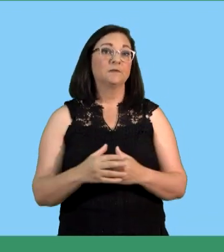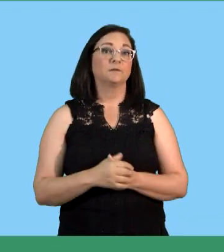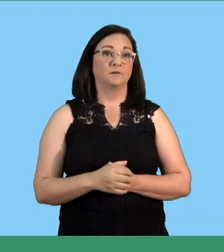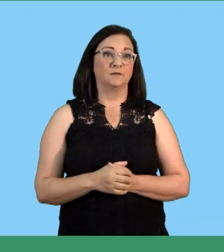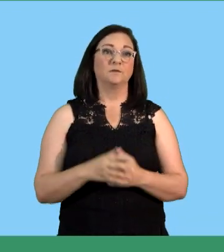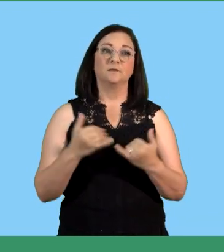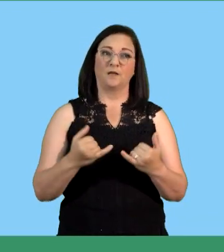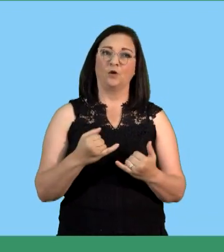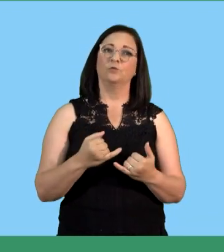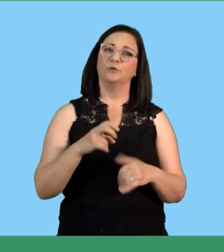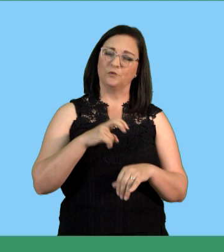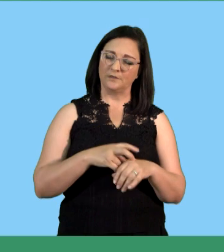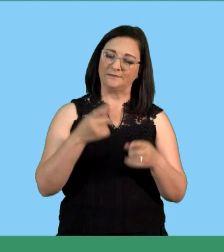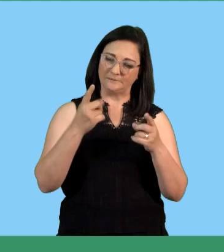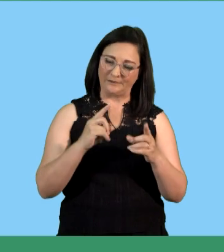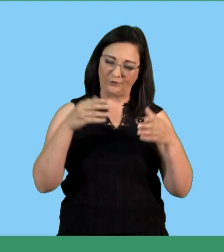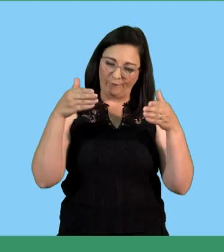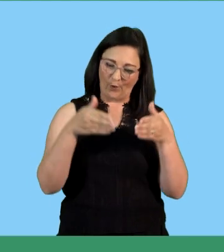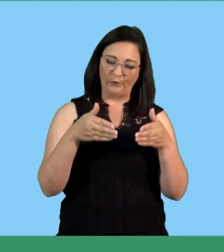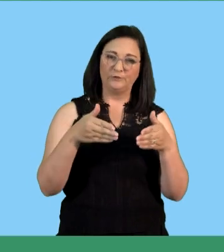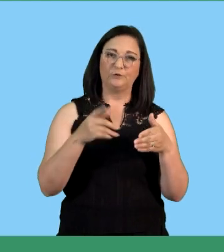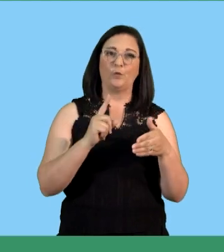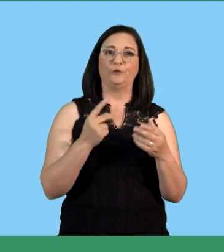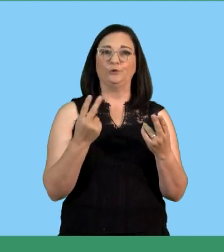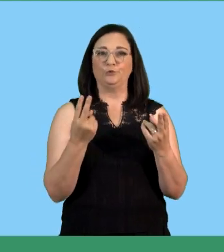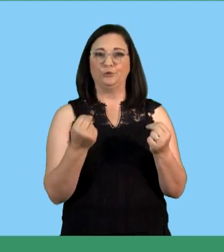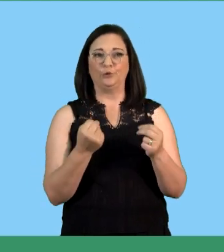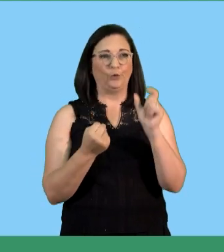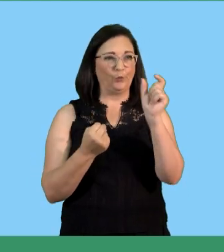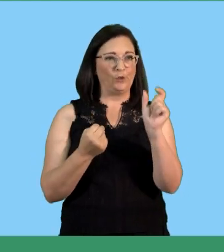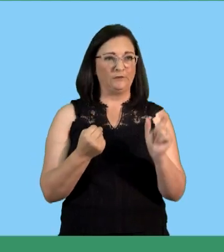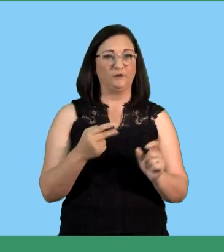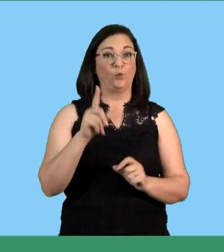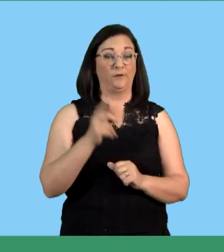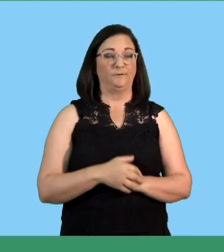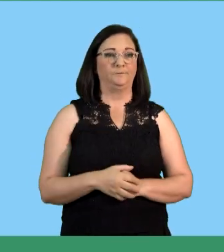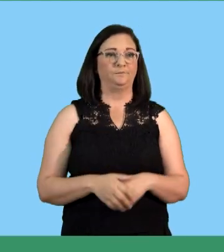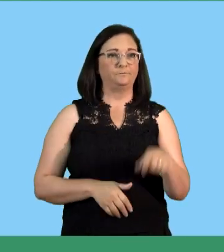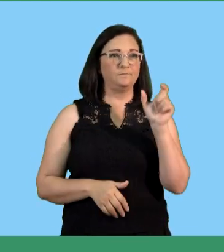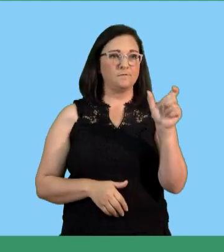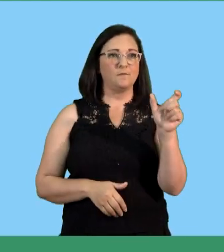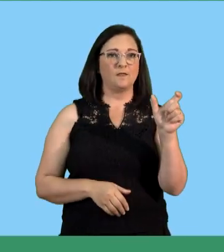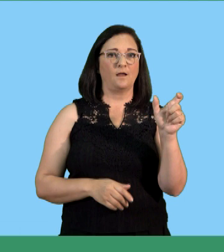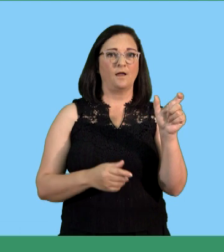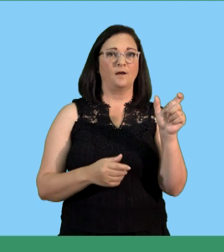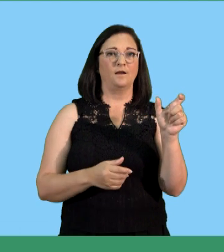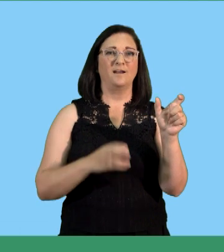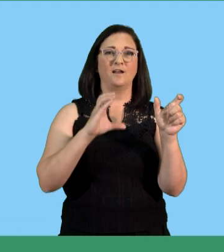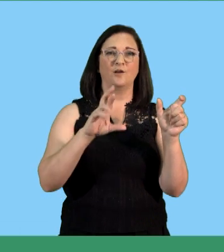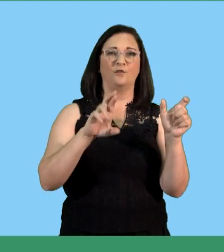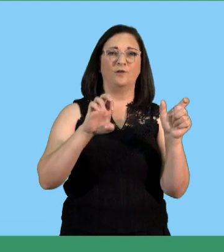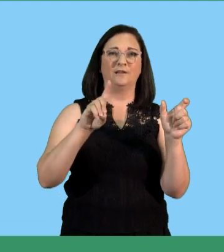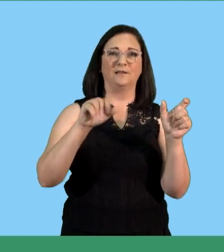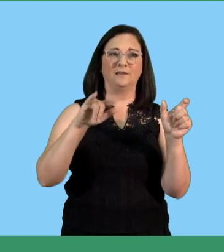will be coming across, so you need to pay special attention to these new words. Right, we'll be finding credit providers. What are